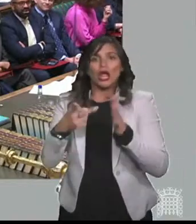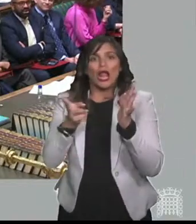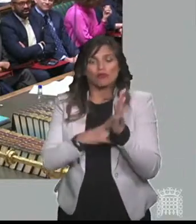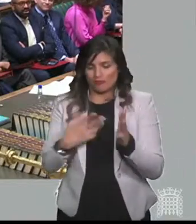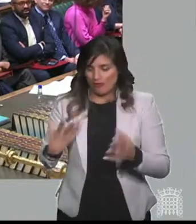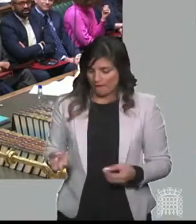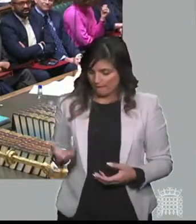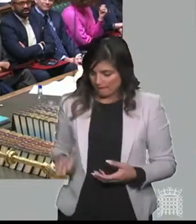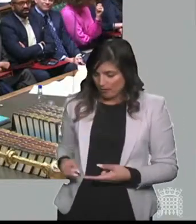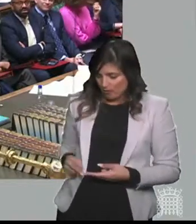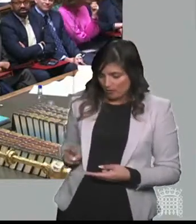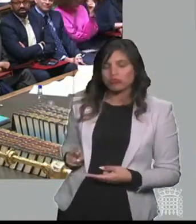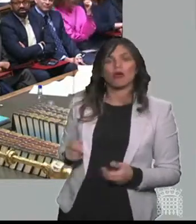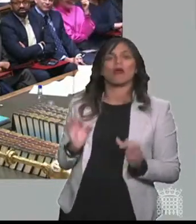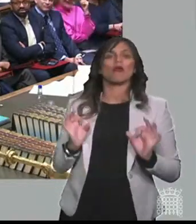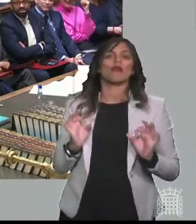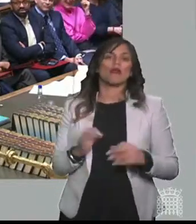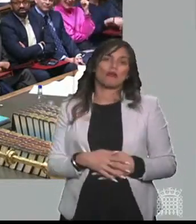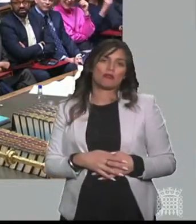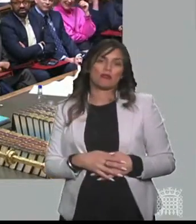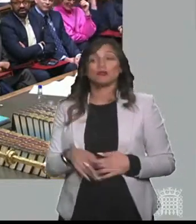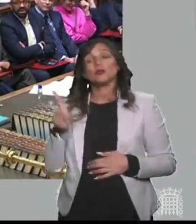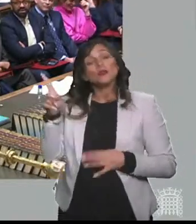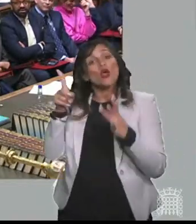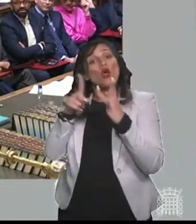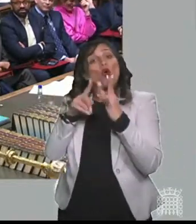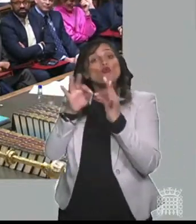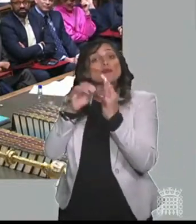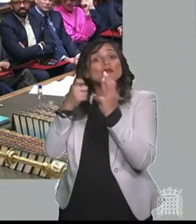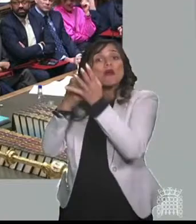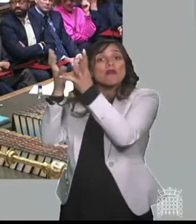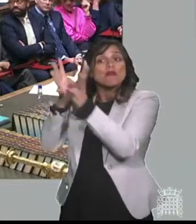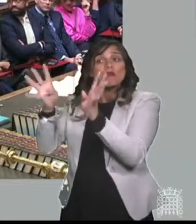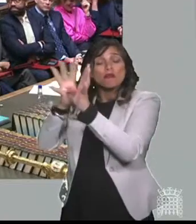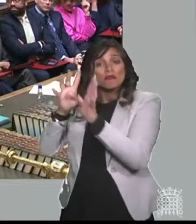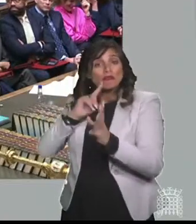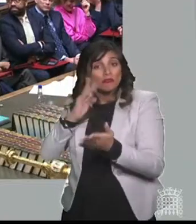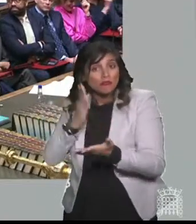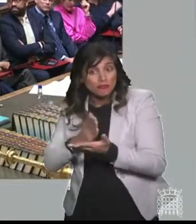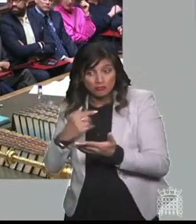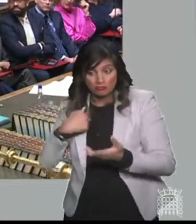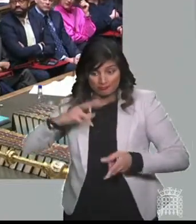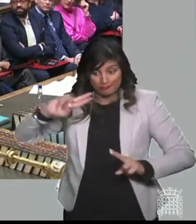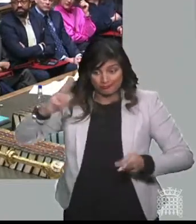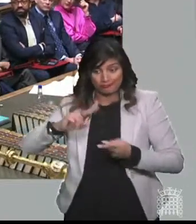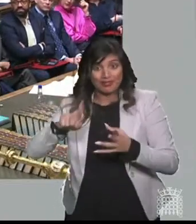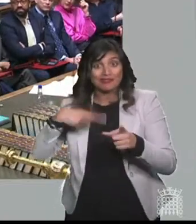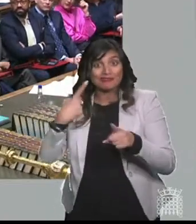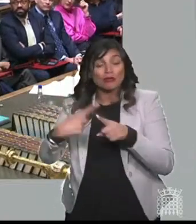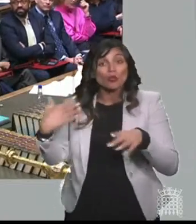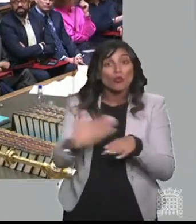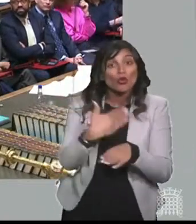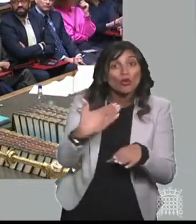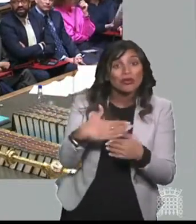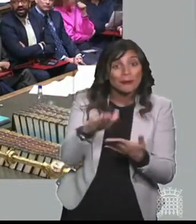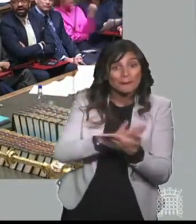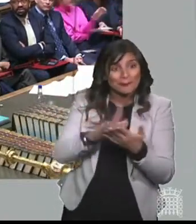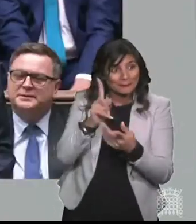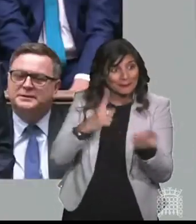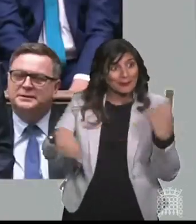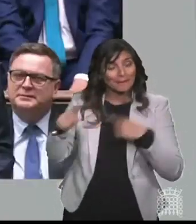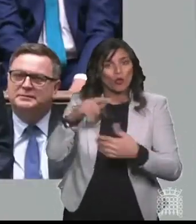The OBR say reducing a tax on work means more people in